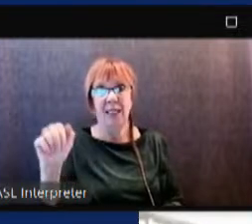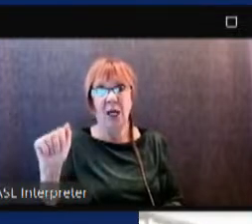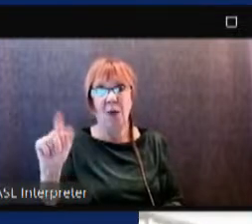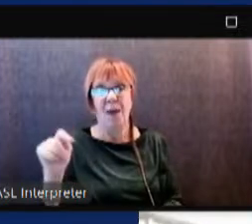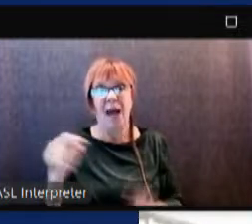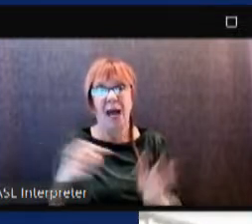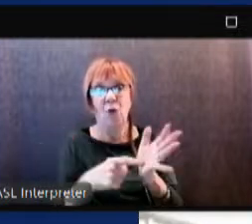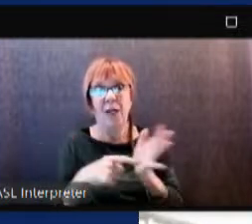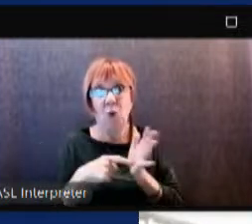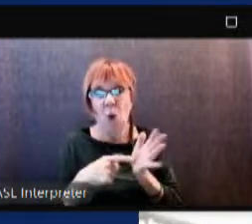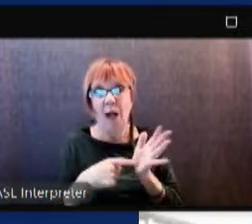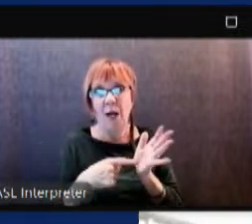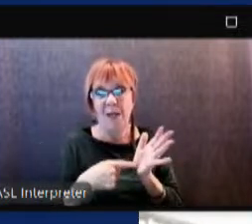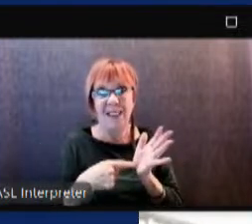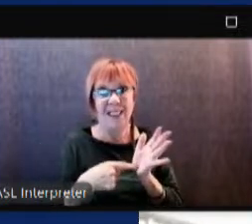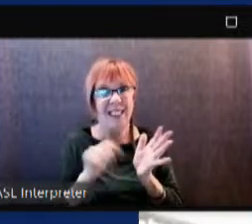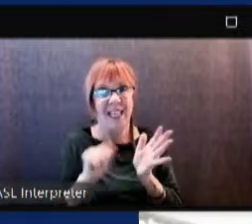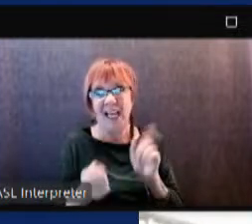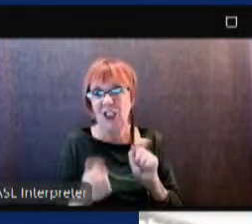aware of.